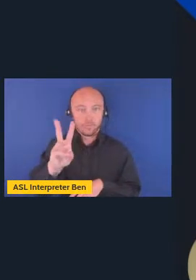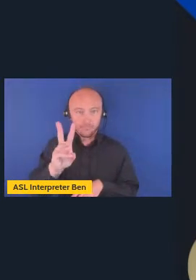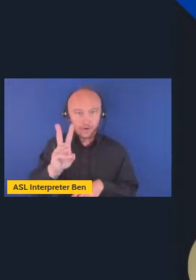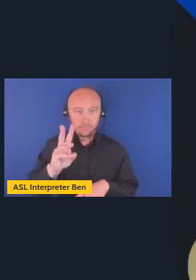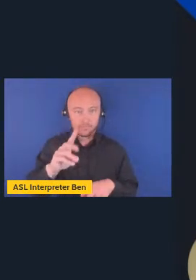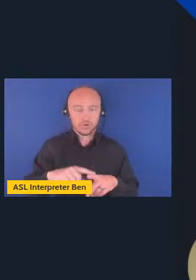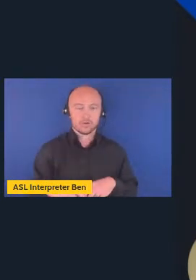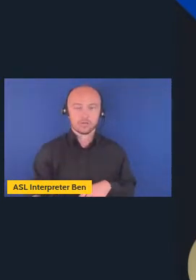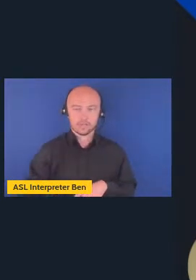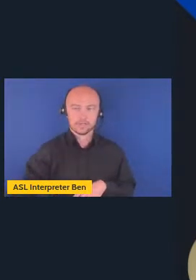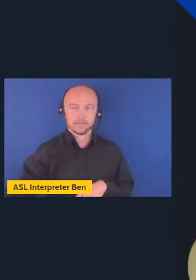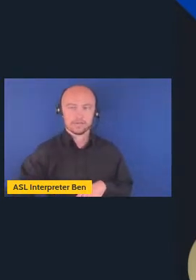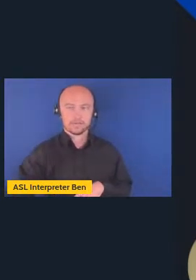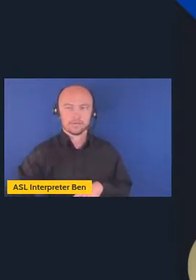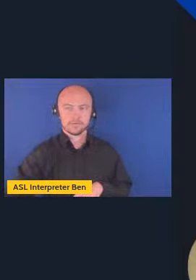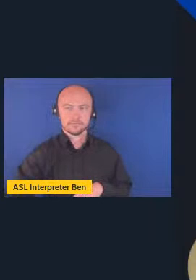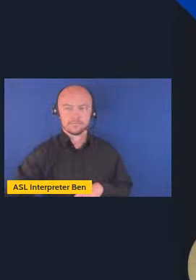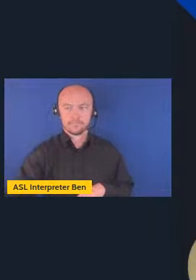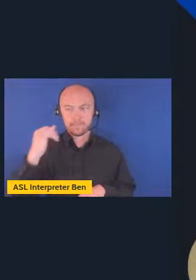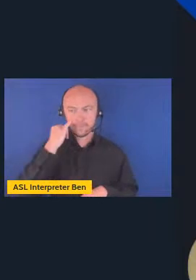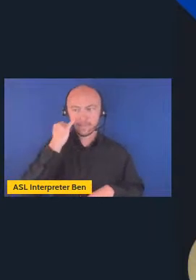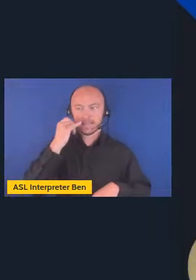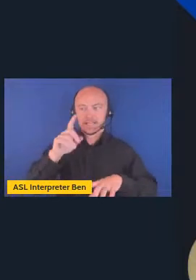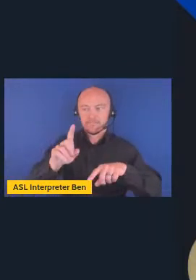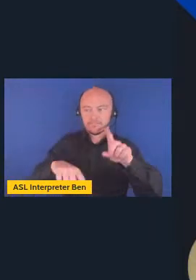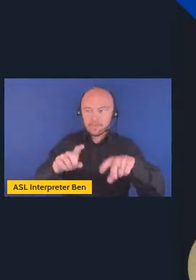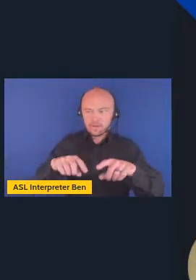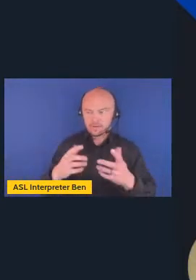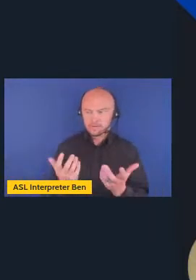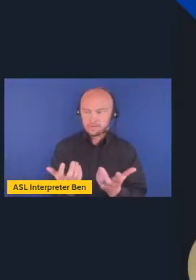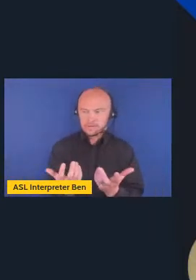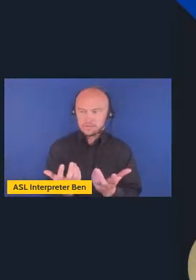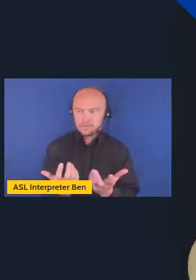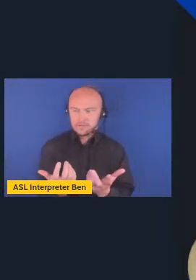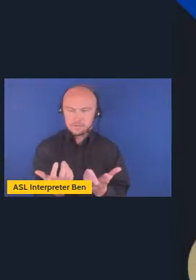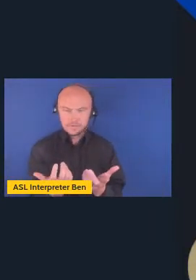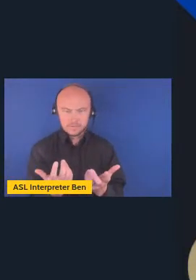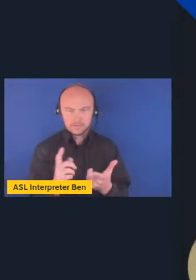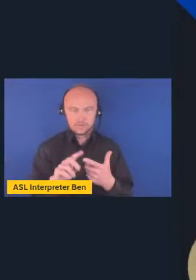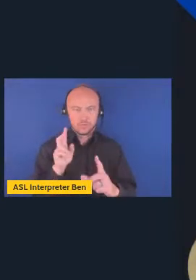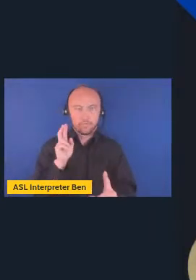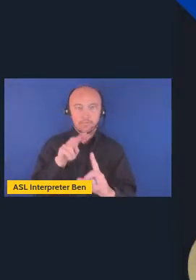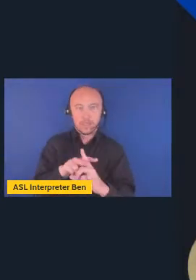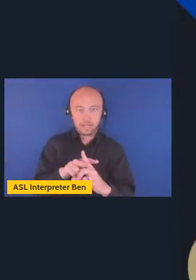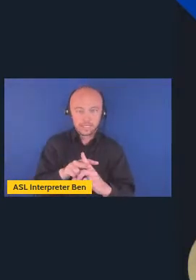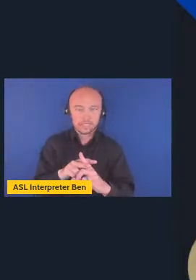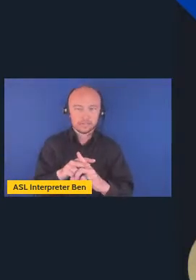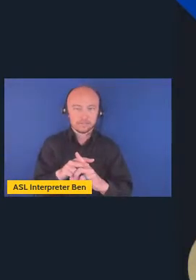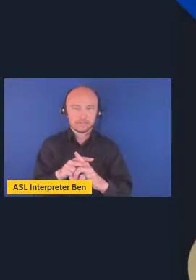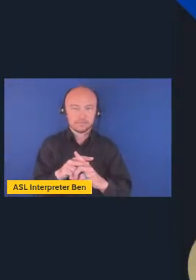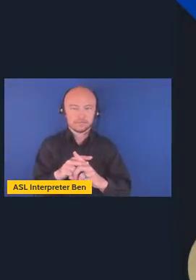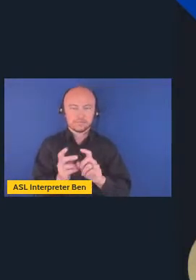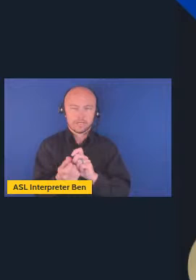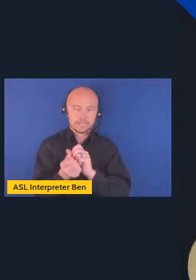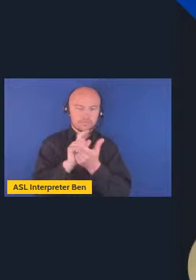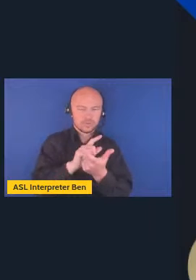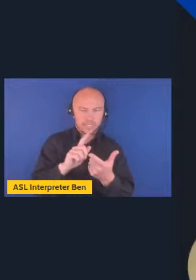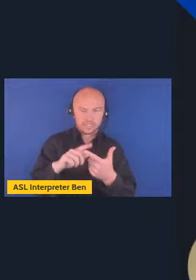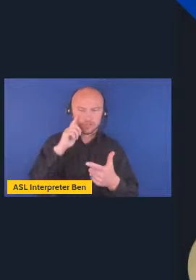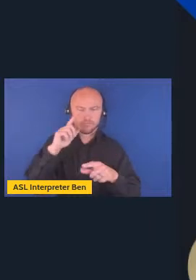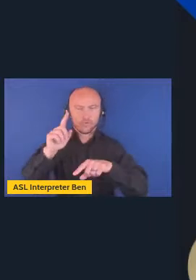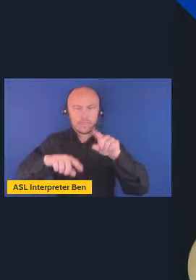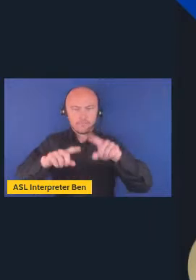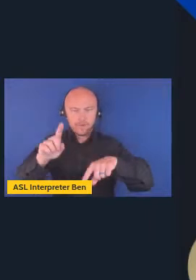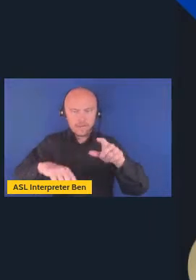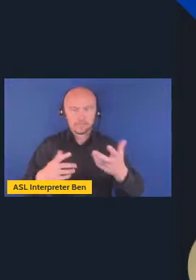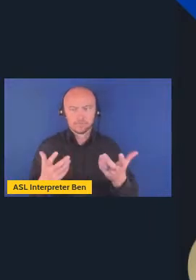use, if you had like variables inside your YAML, you had to use a plugin to help interpret those variables, because that wasn't,